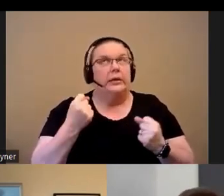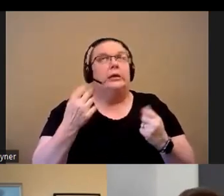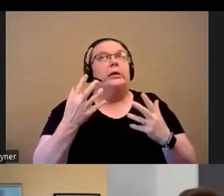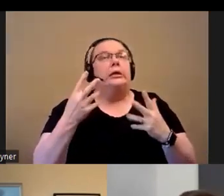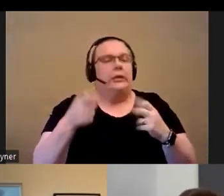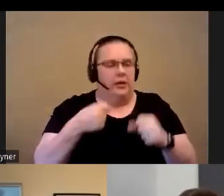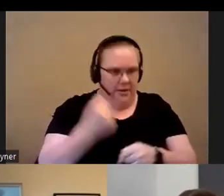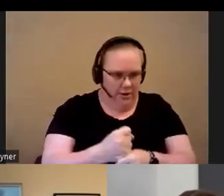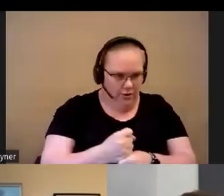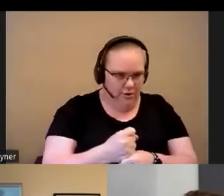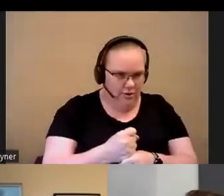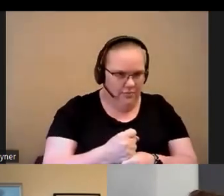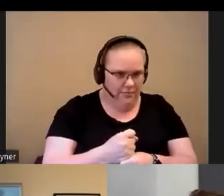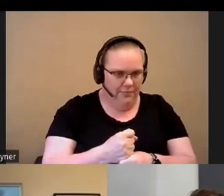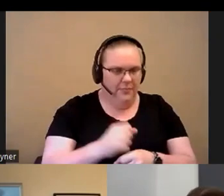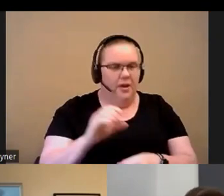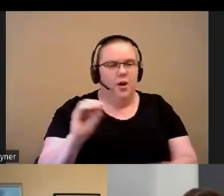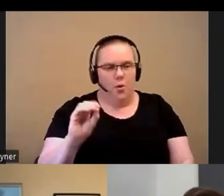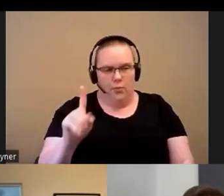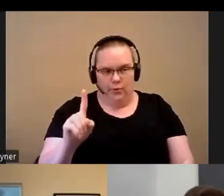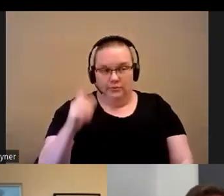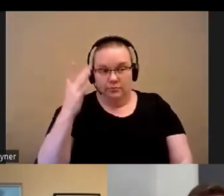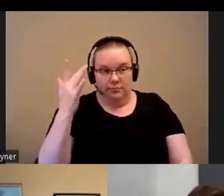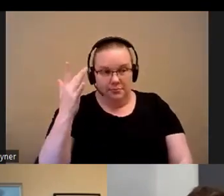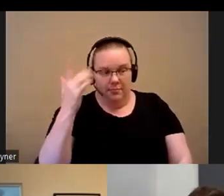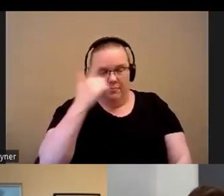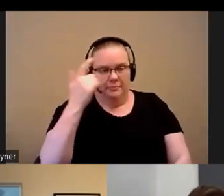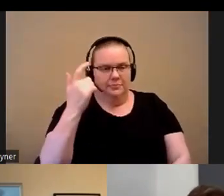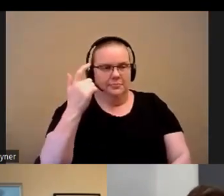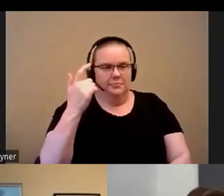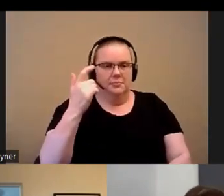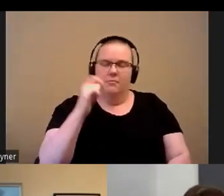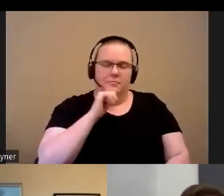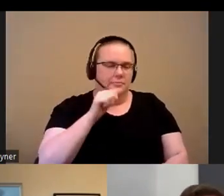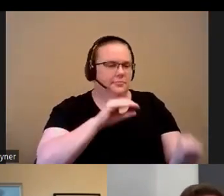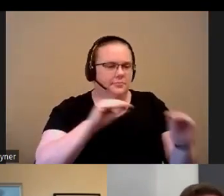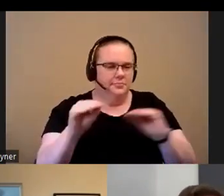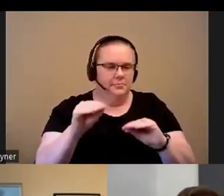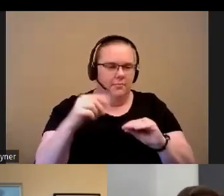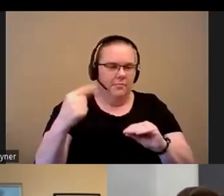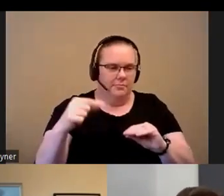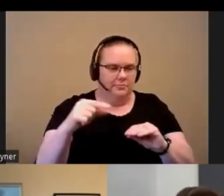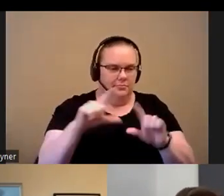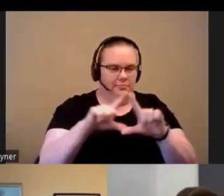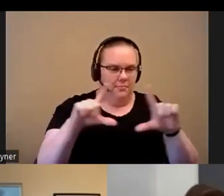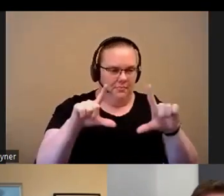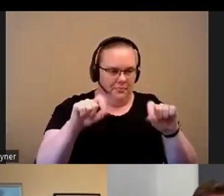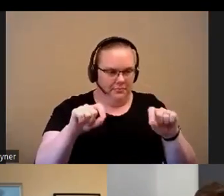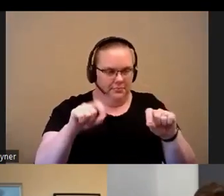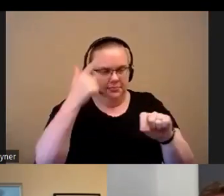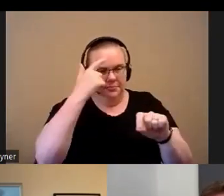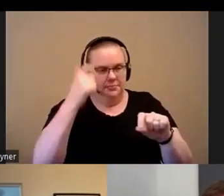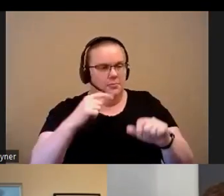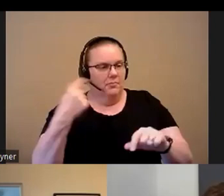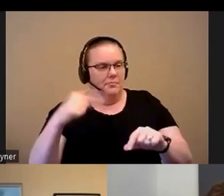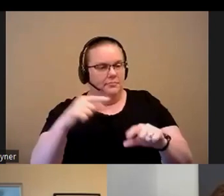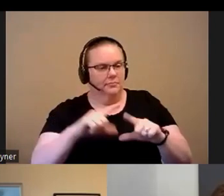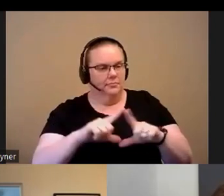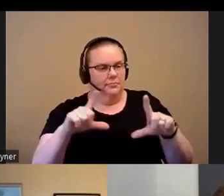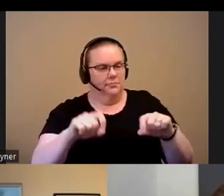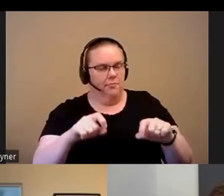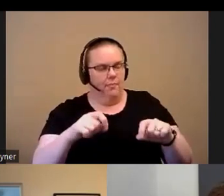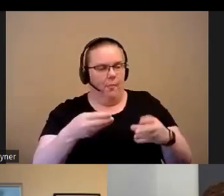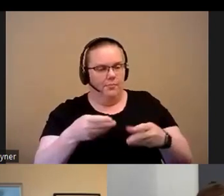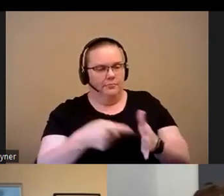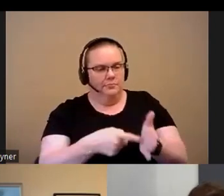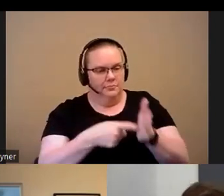it on an O1, not moving to the green card, because the green card requires residency. You have to spend at least